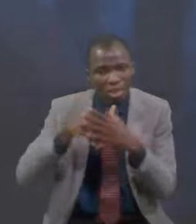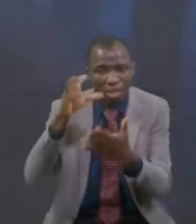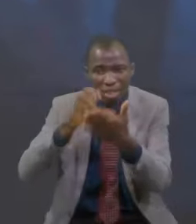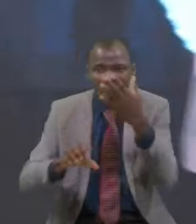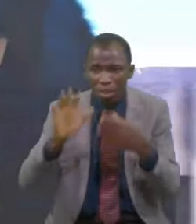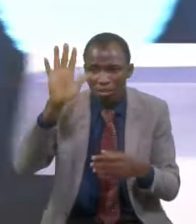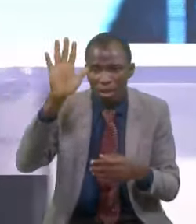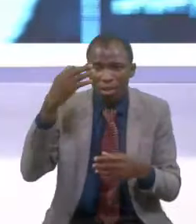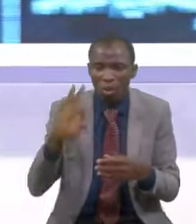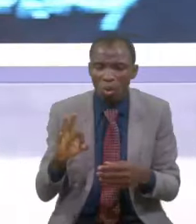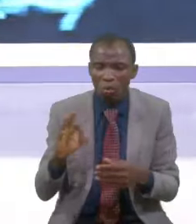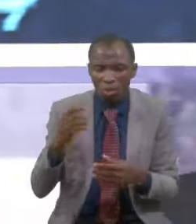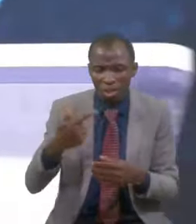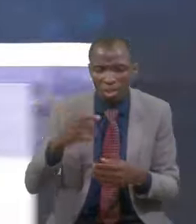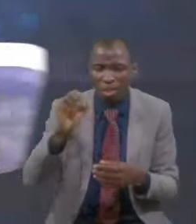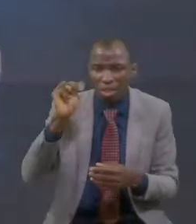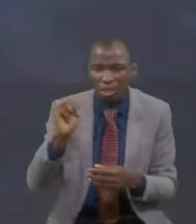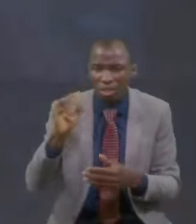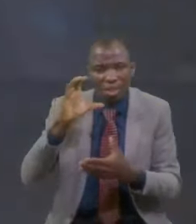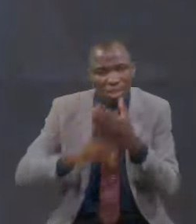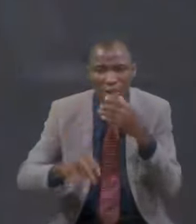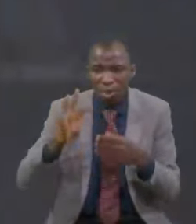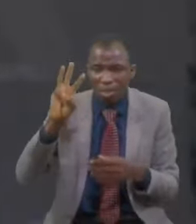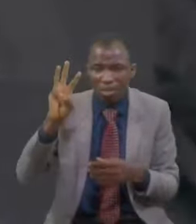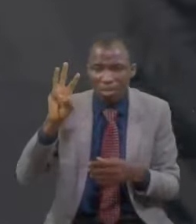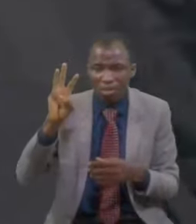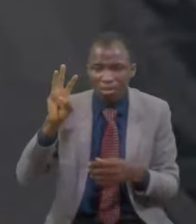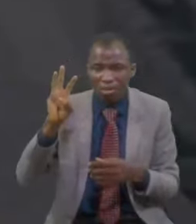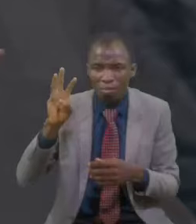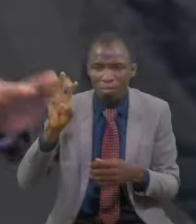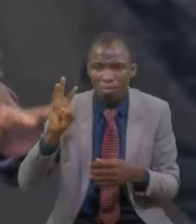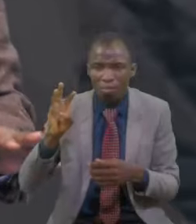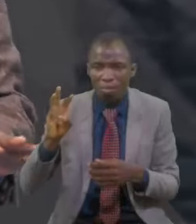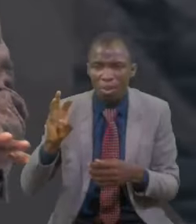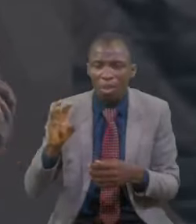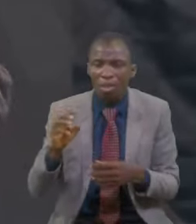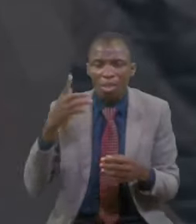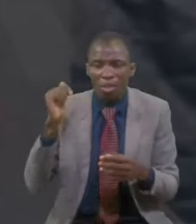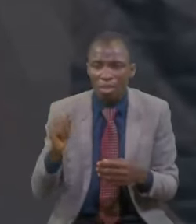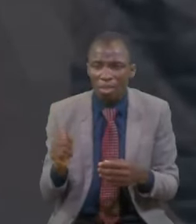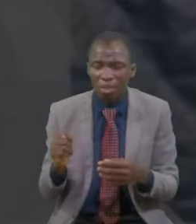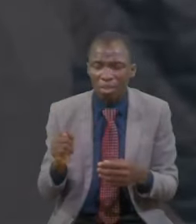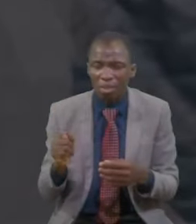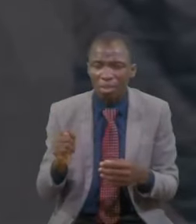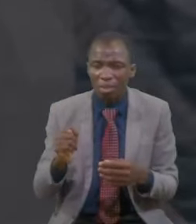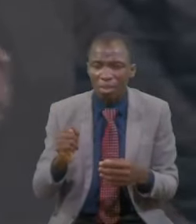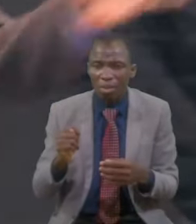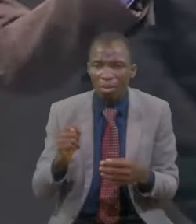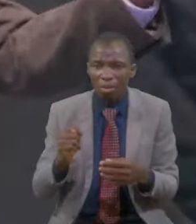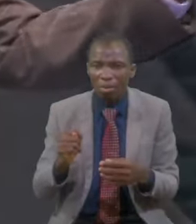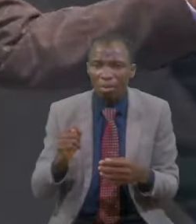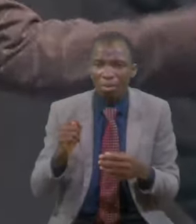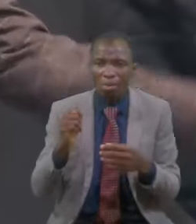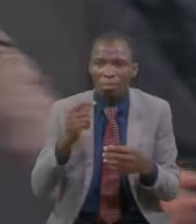Genesis. Chapter 6, the flood was announced. Chapter 7, the